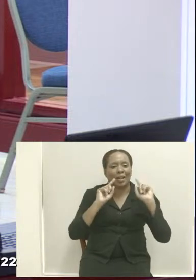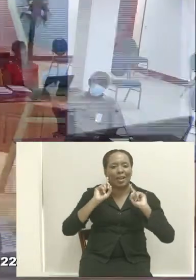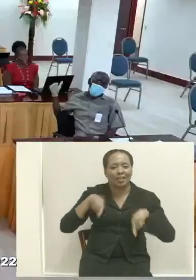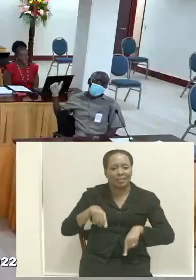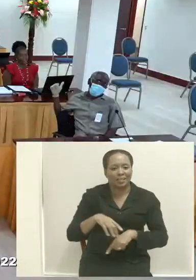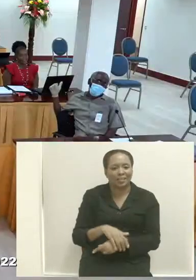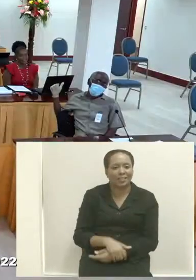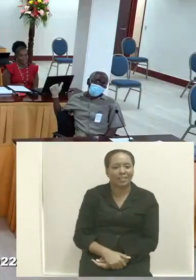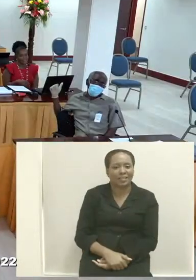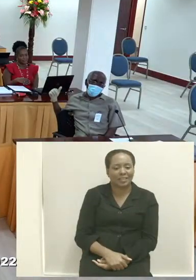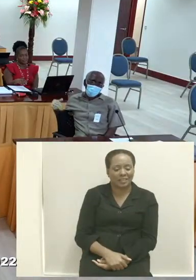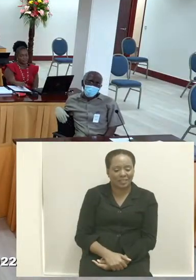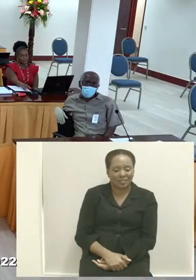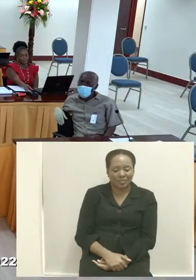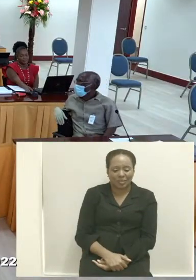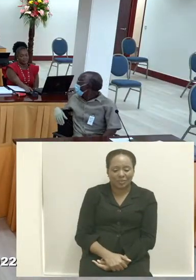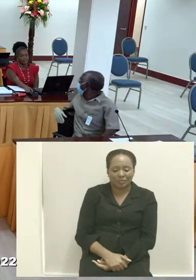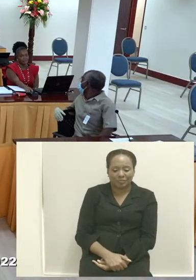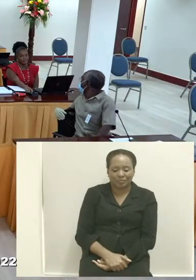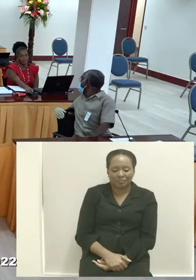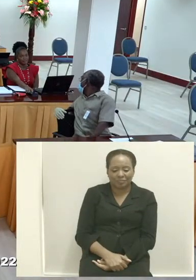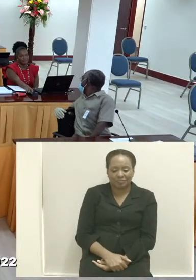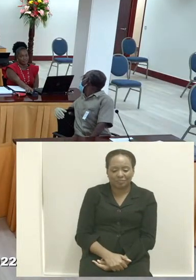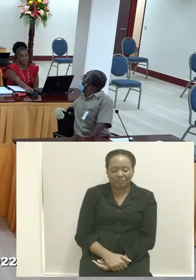Thank you, Honourable Member for Pressure South.